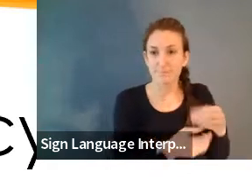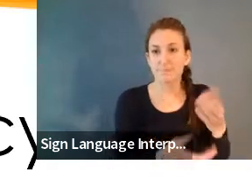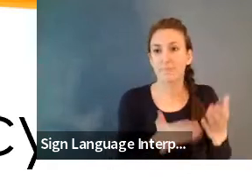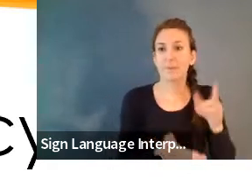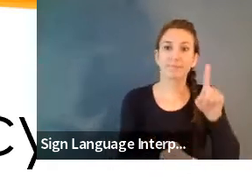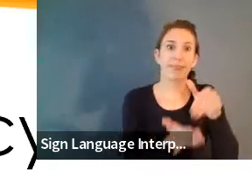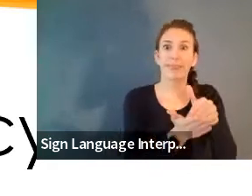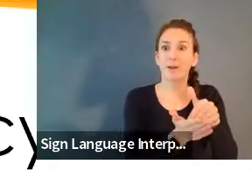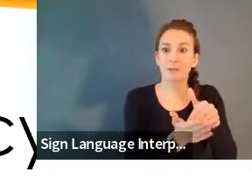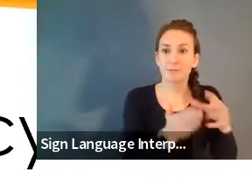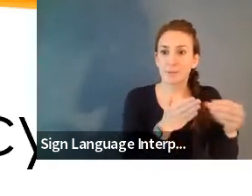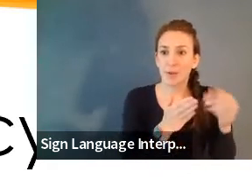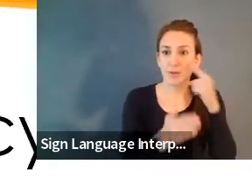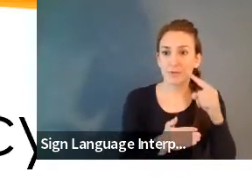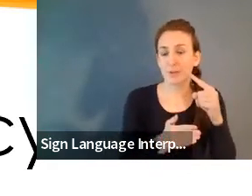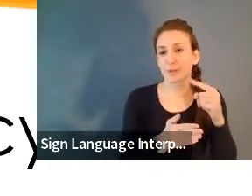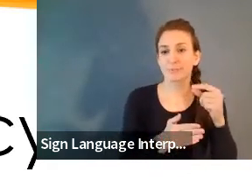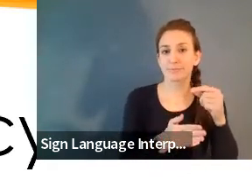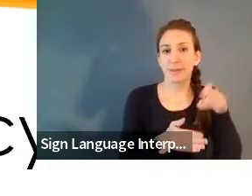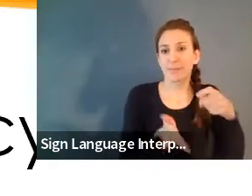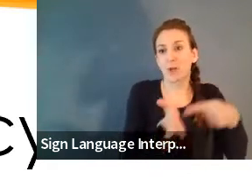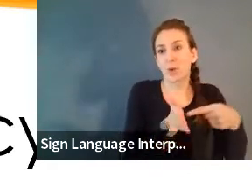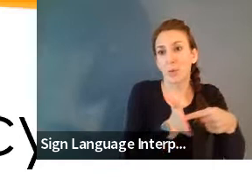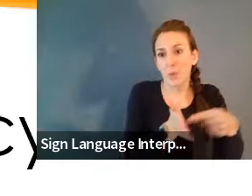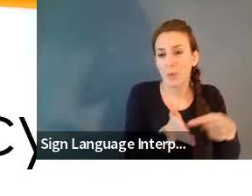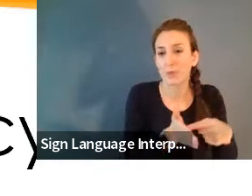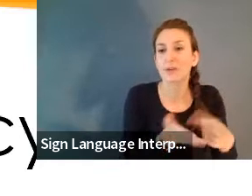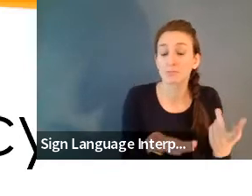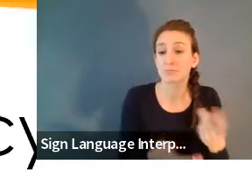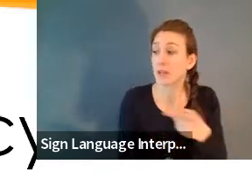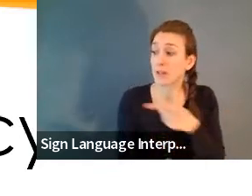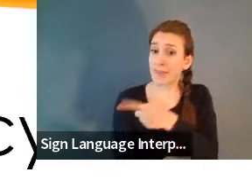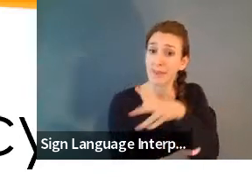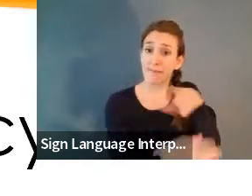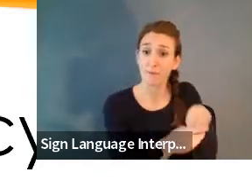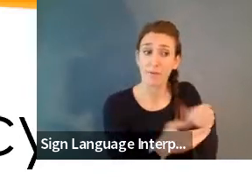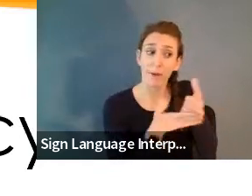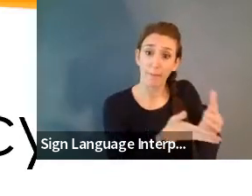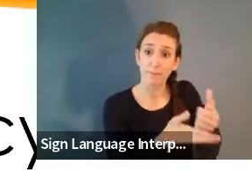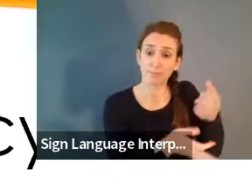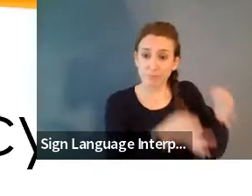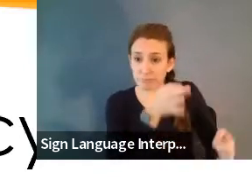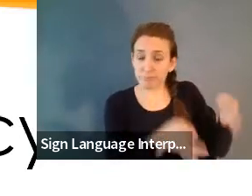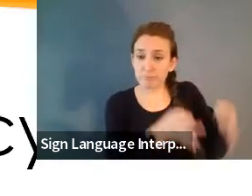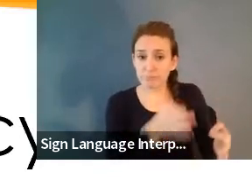of advocating is such an exciting experience that even something like illegal dumping that might not sound